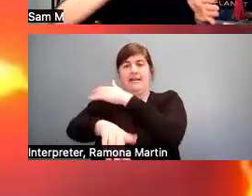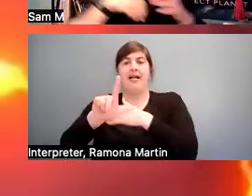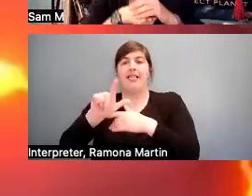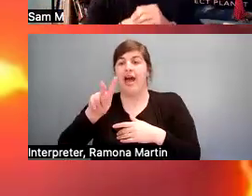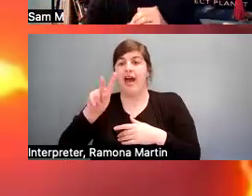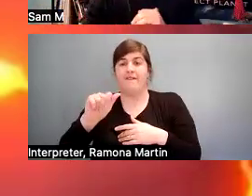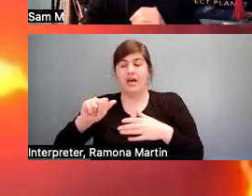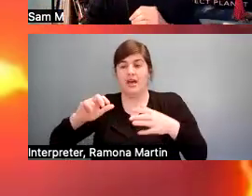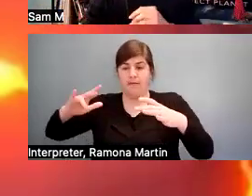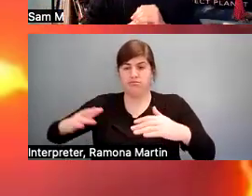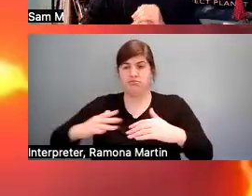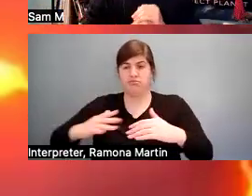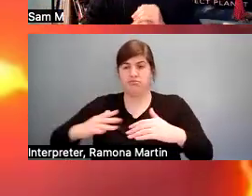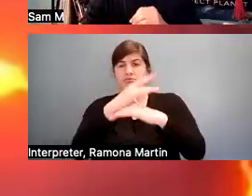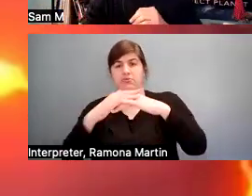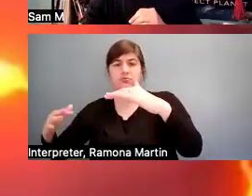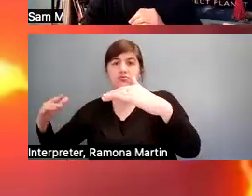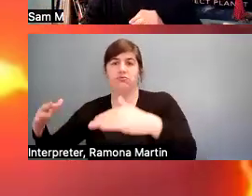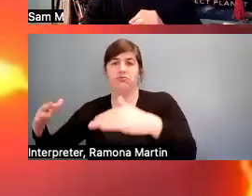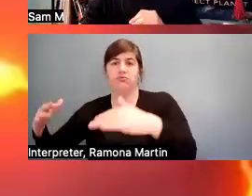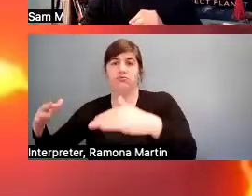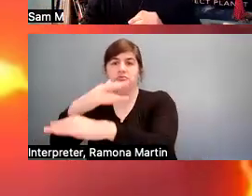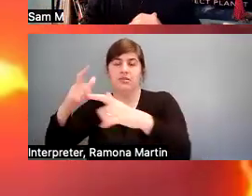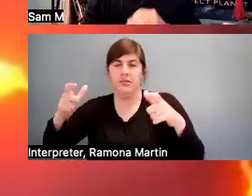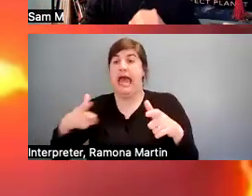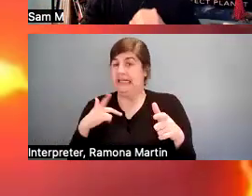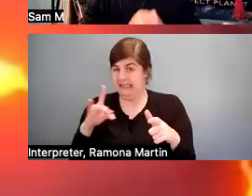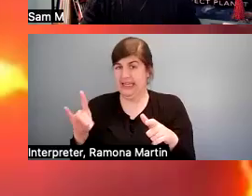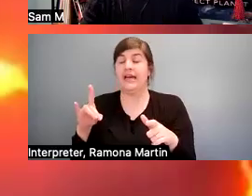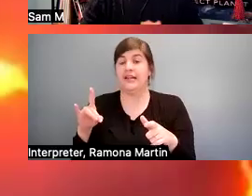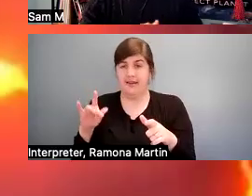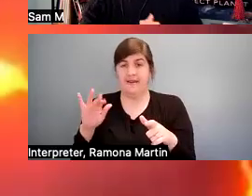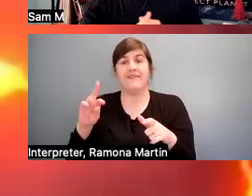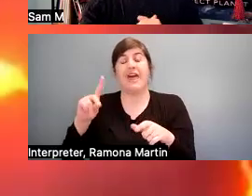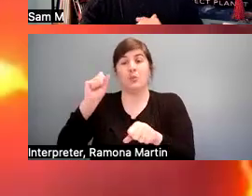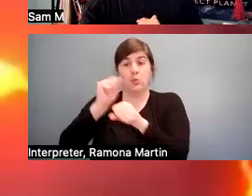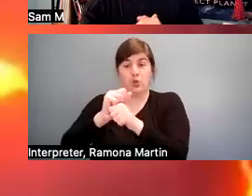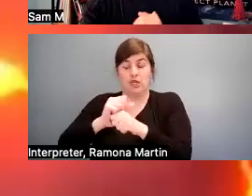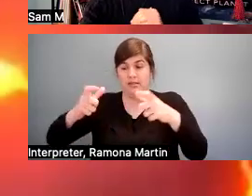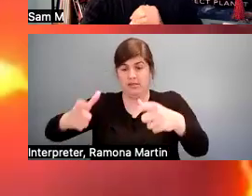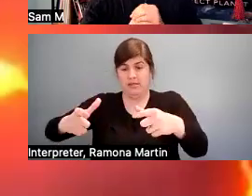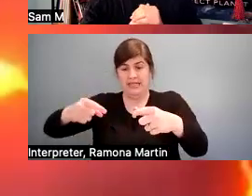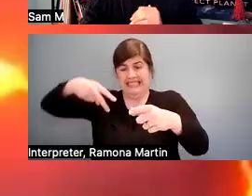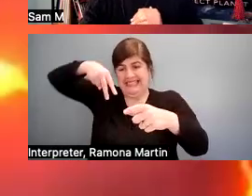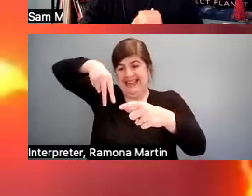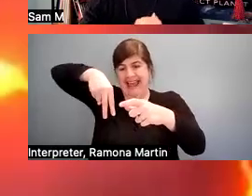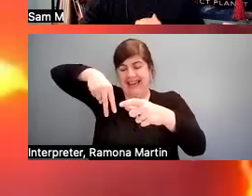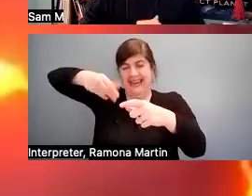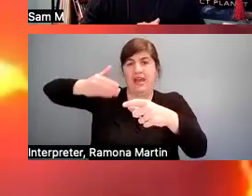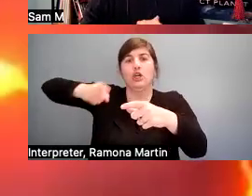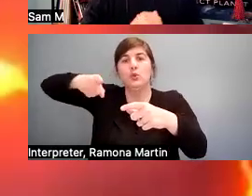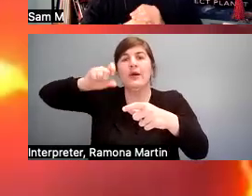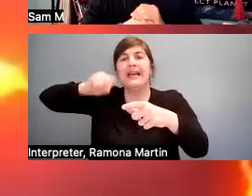in the base of it. And I have done field work standing at the edge of one of those. So you can literally